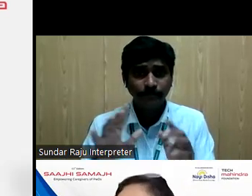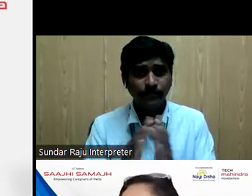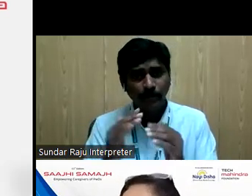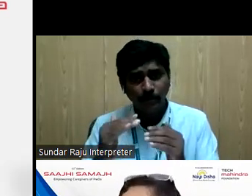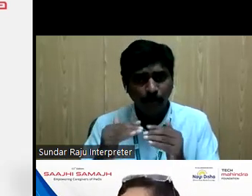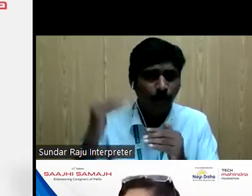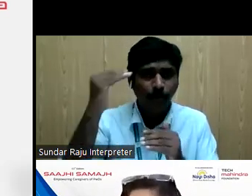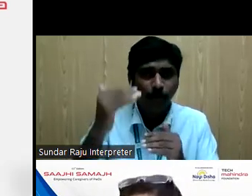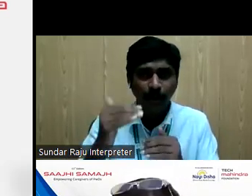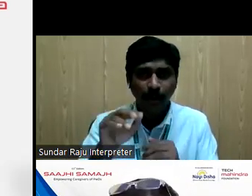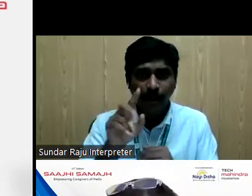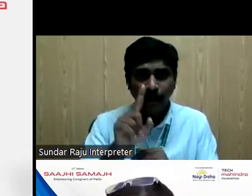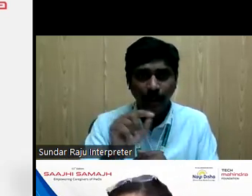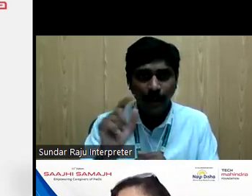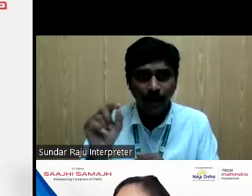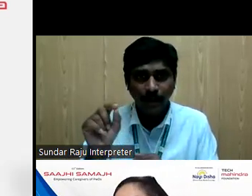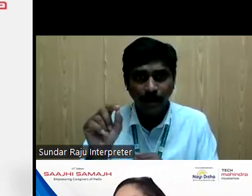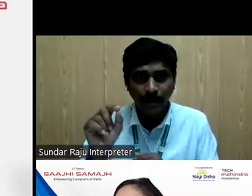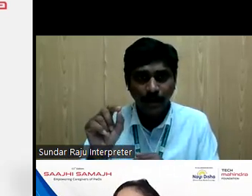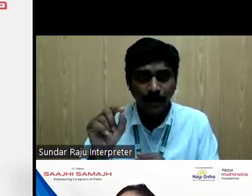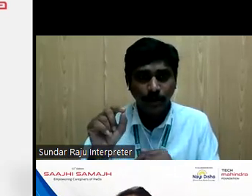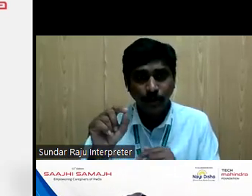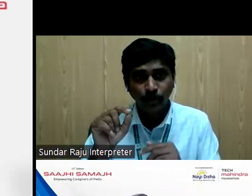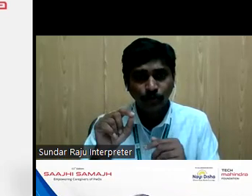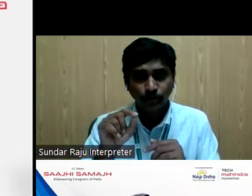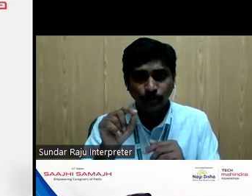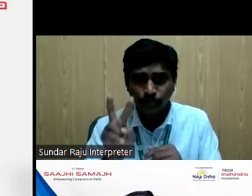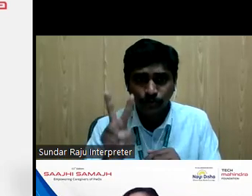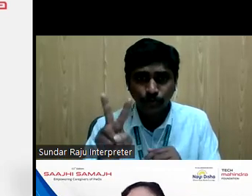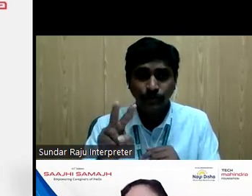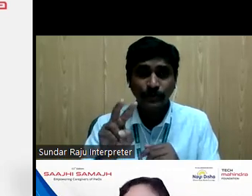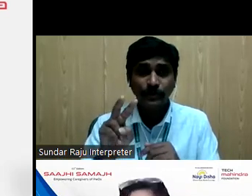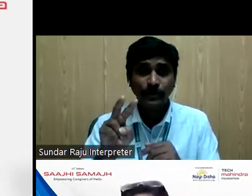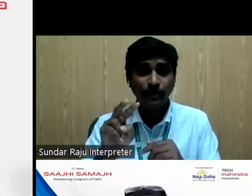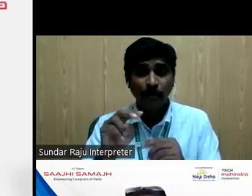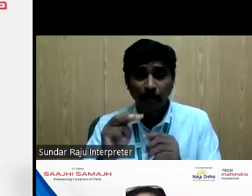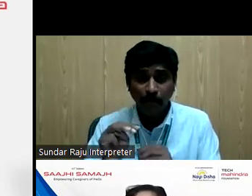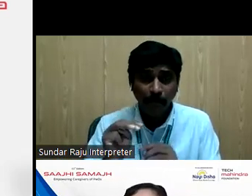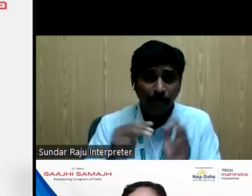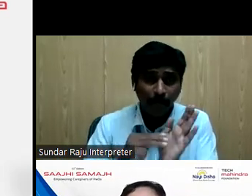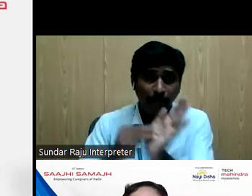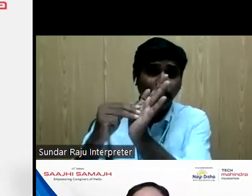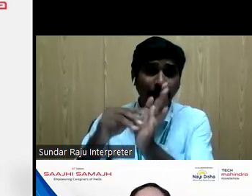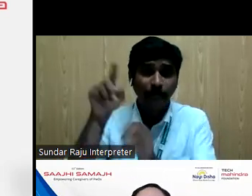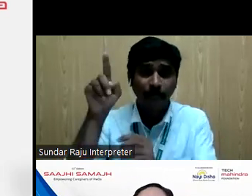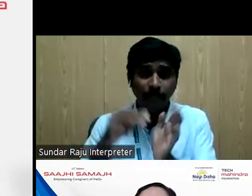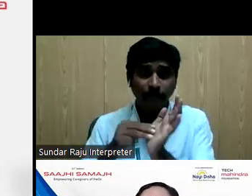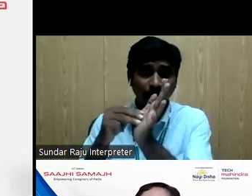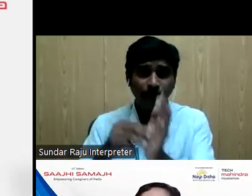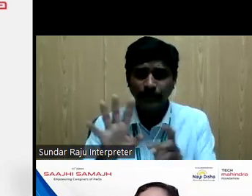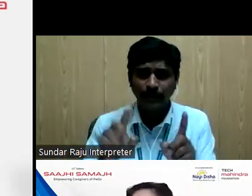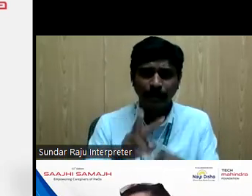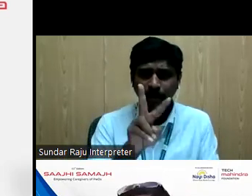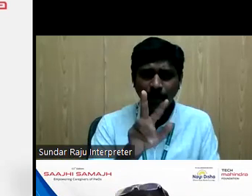132 million people who are caregivers at this point. Going back to the percentage, it means that